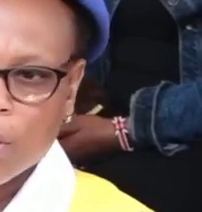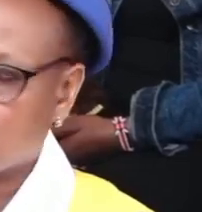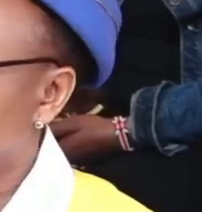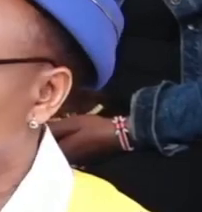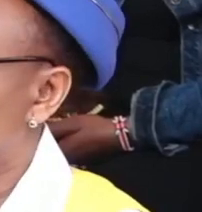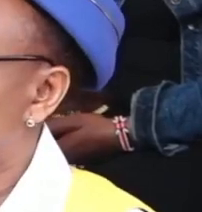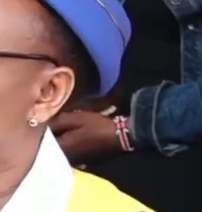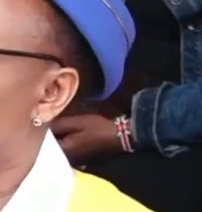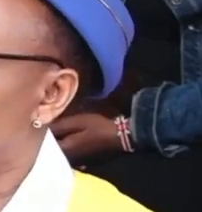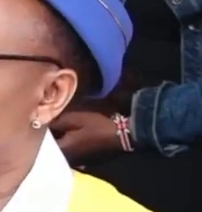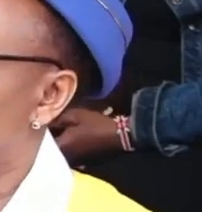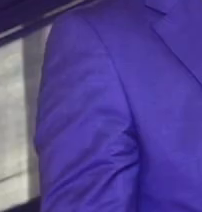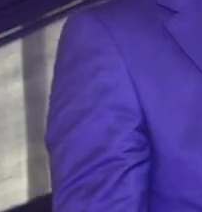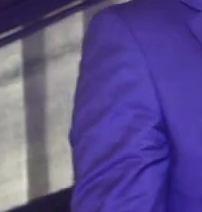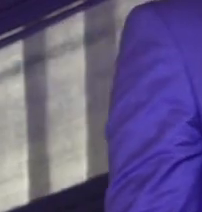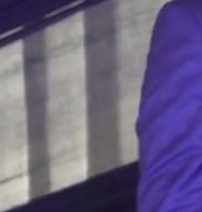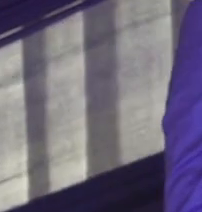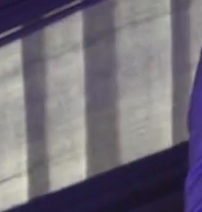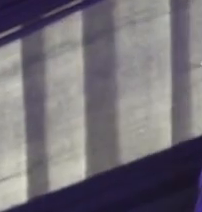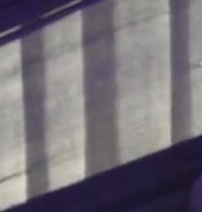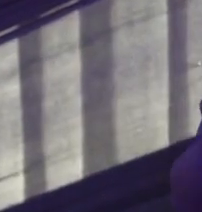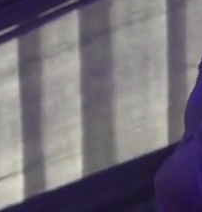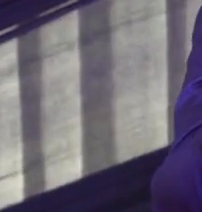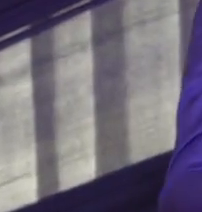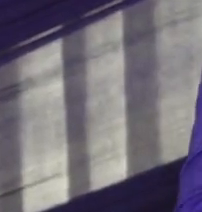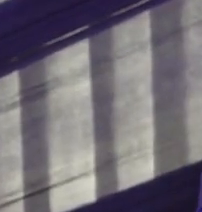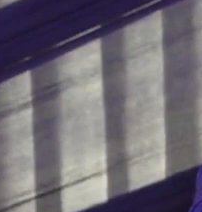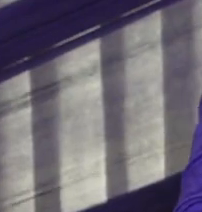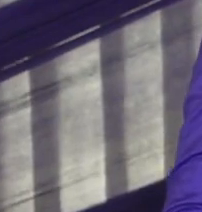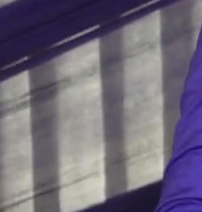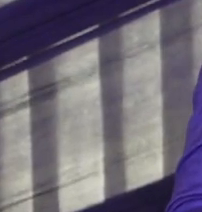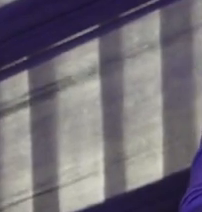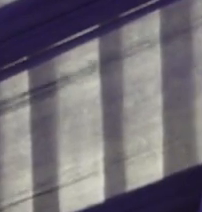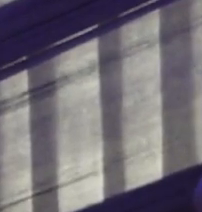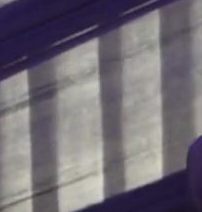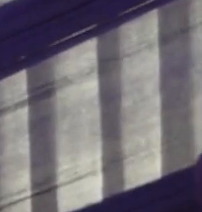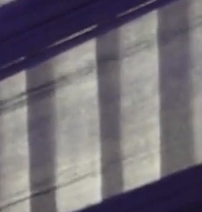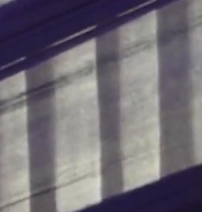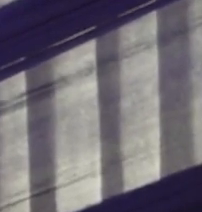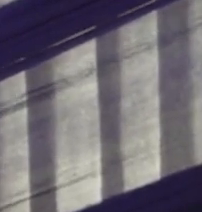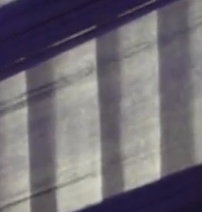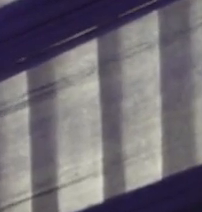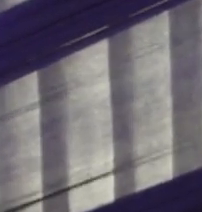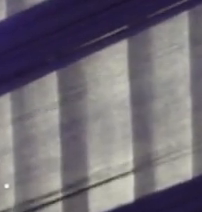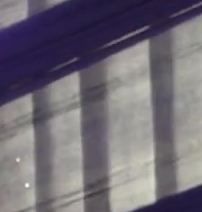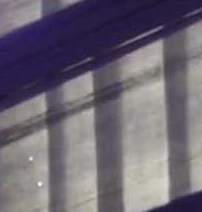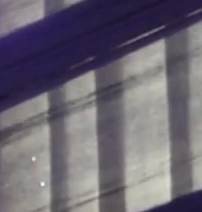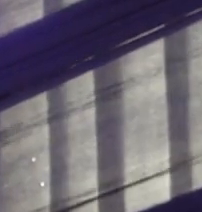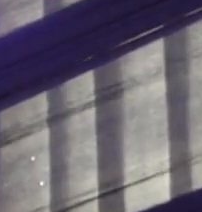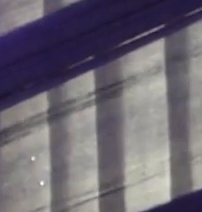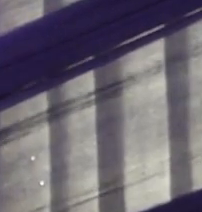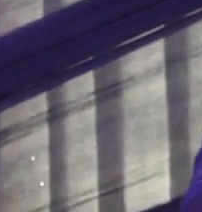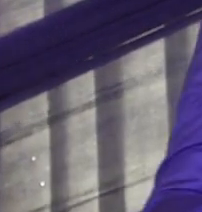Inaanza kuingia sasa. The body that you see is not me. No, this is the house